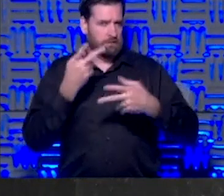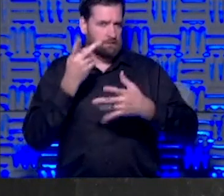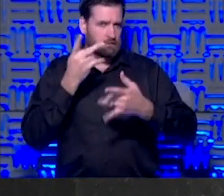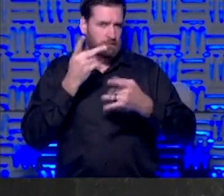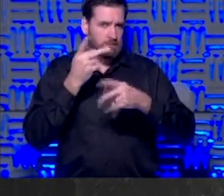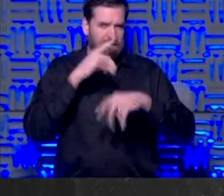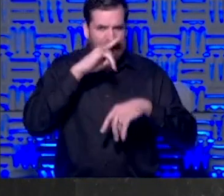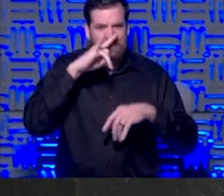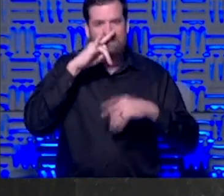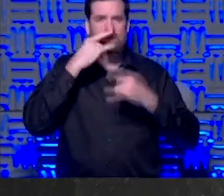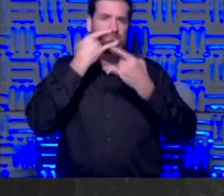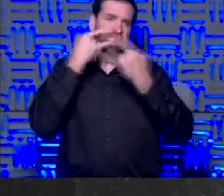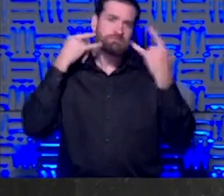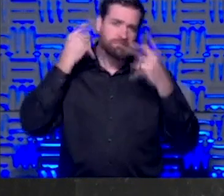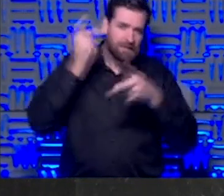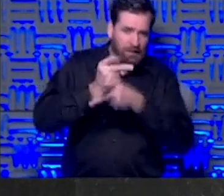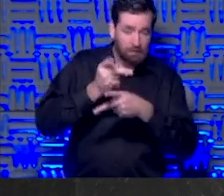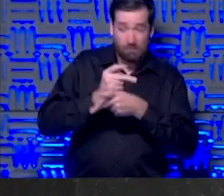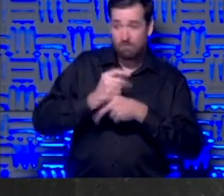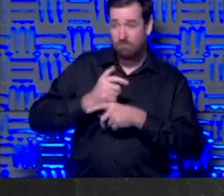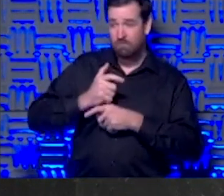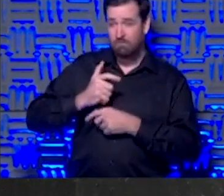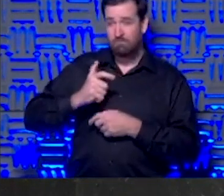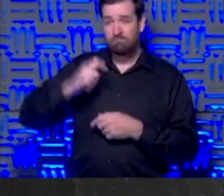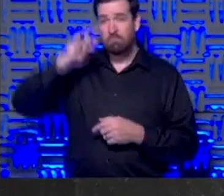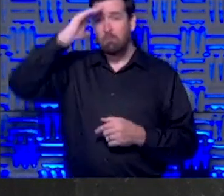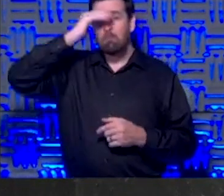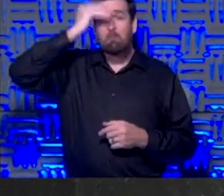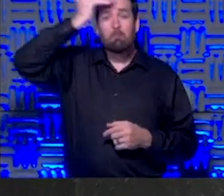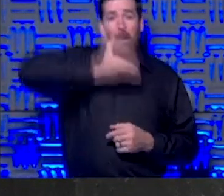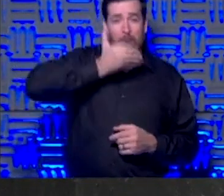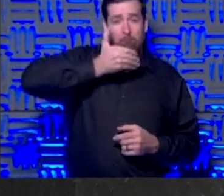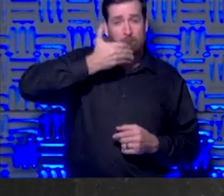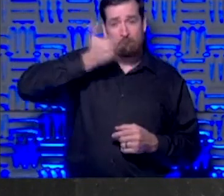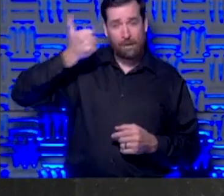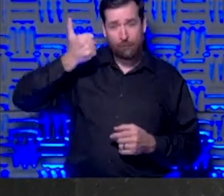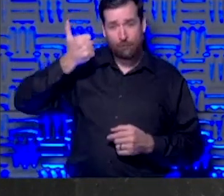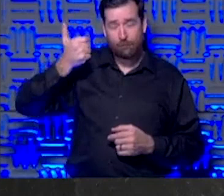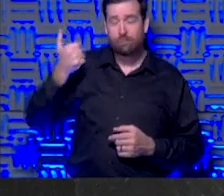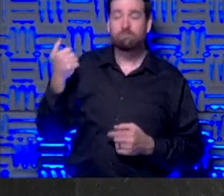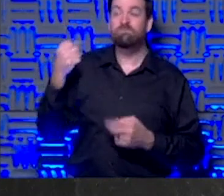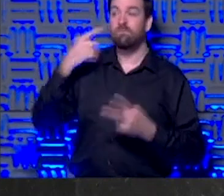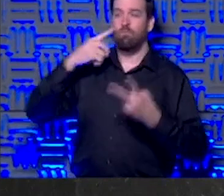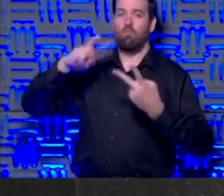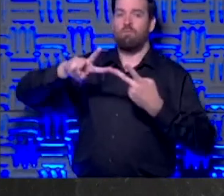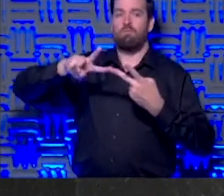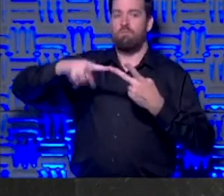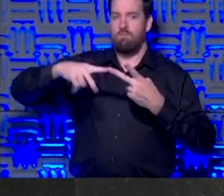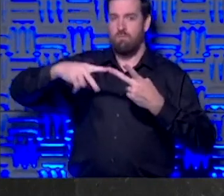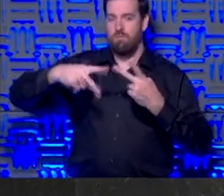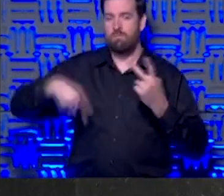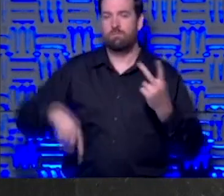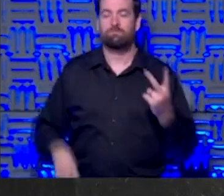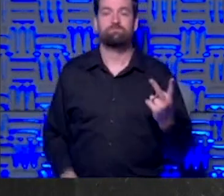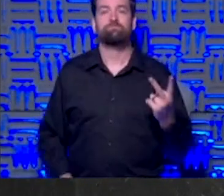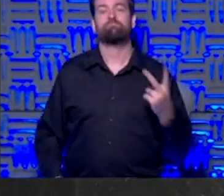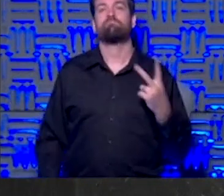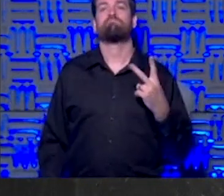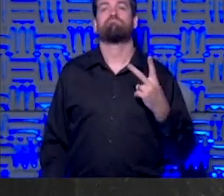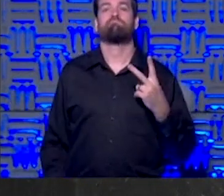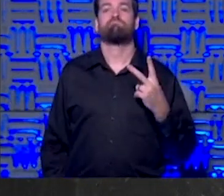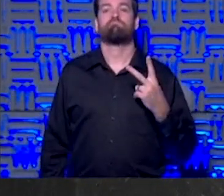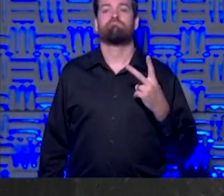mask on? Dana, would a face shield be better? Yeah, for the second question, there is